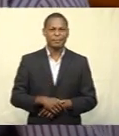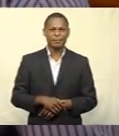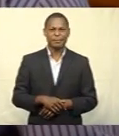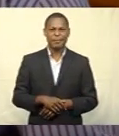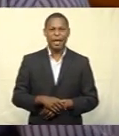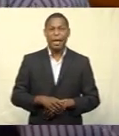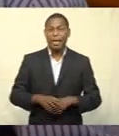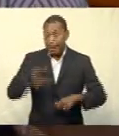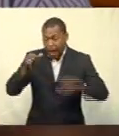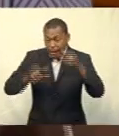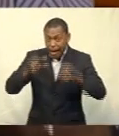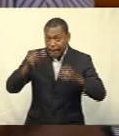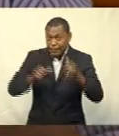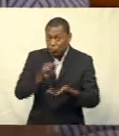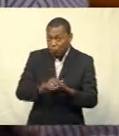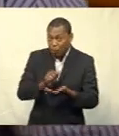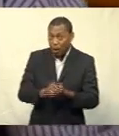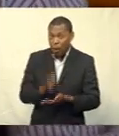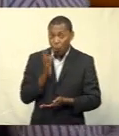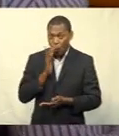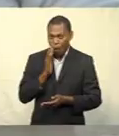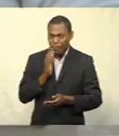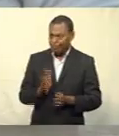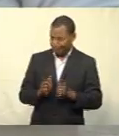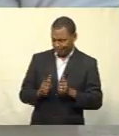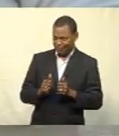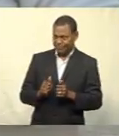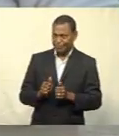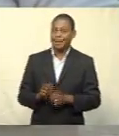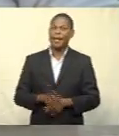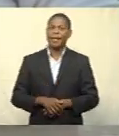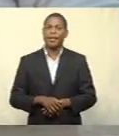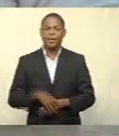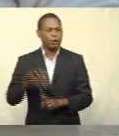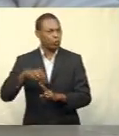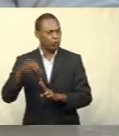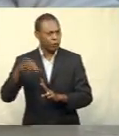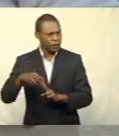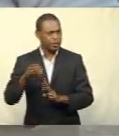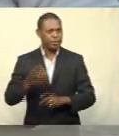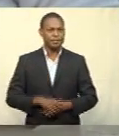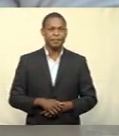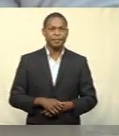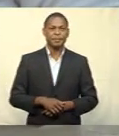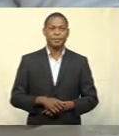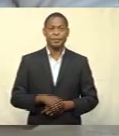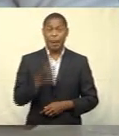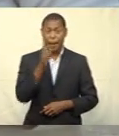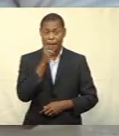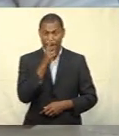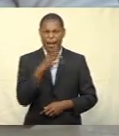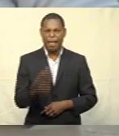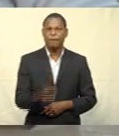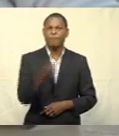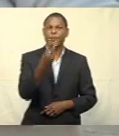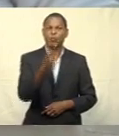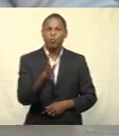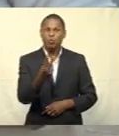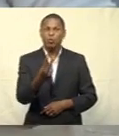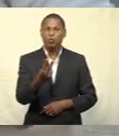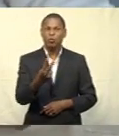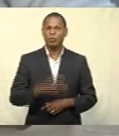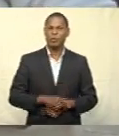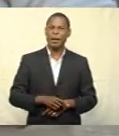Once accepted, then we take them off for quarantine. Fijians who are dual passport holders or permanent residents of